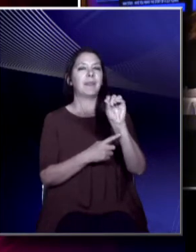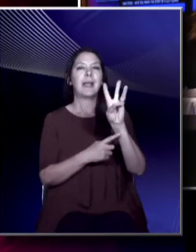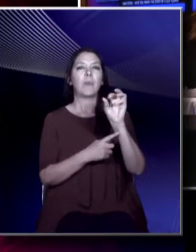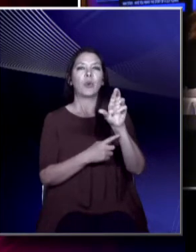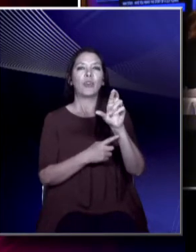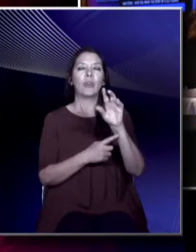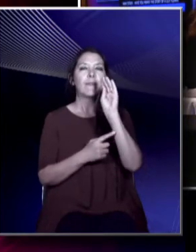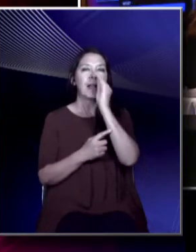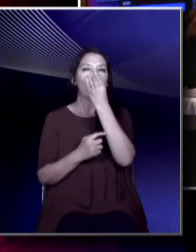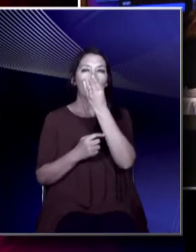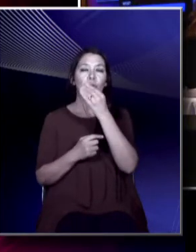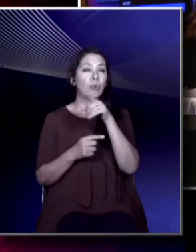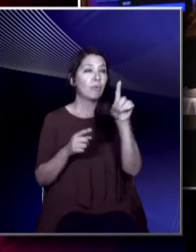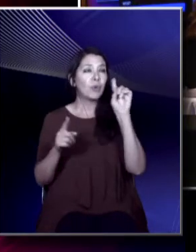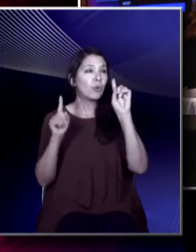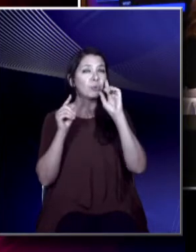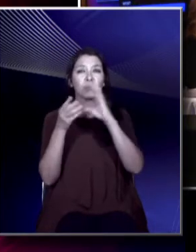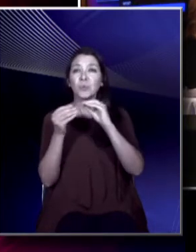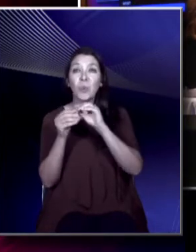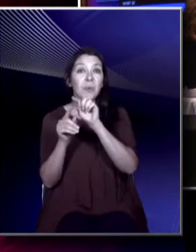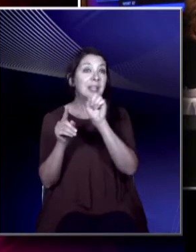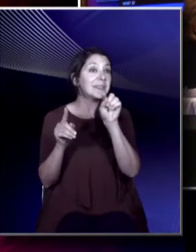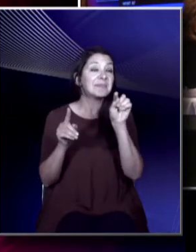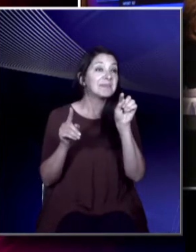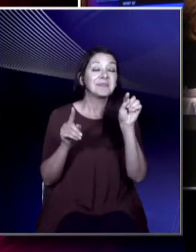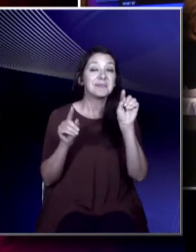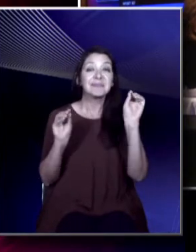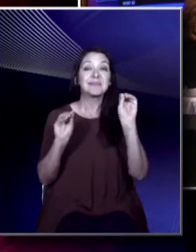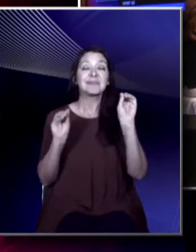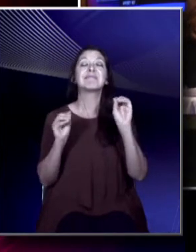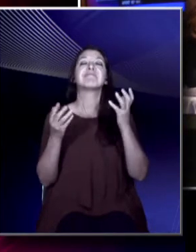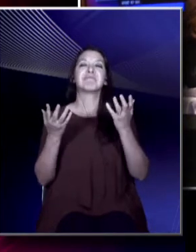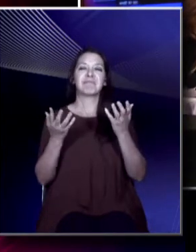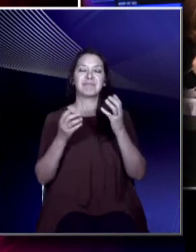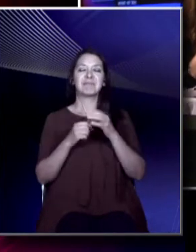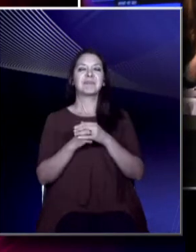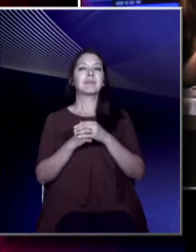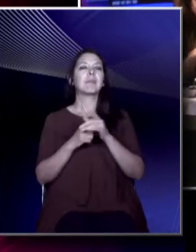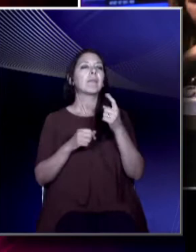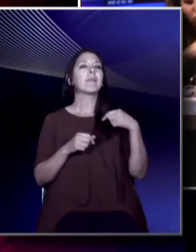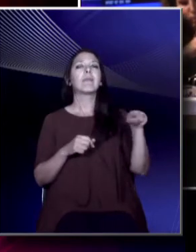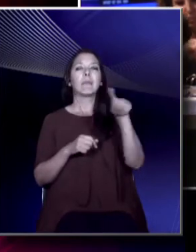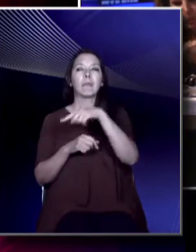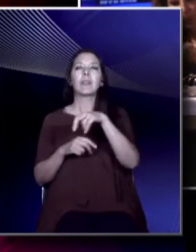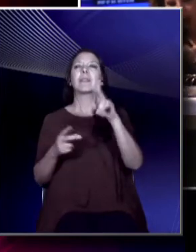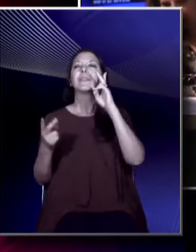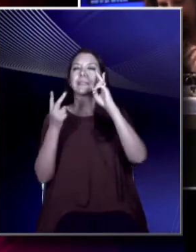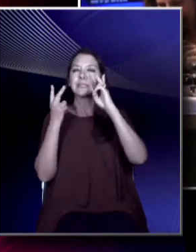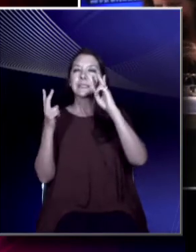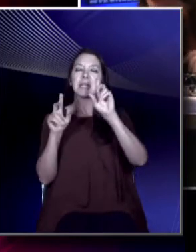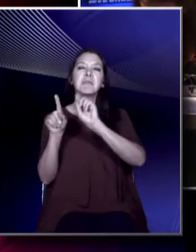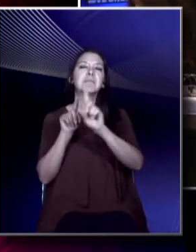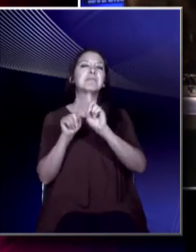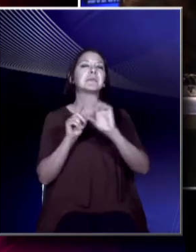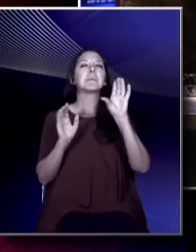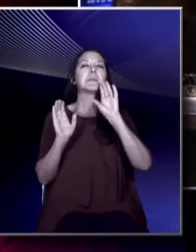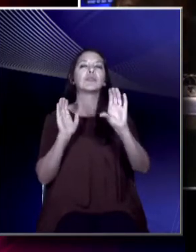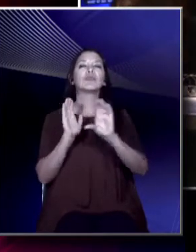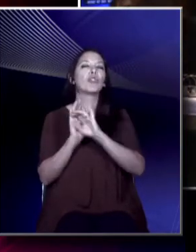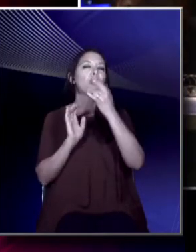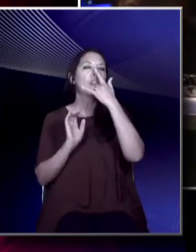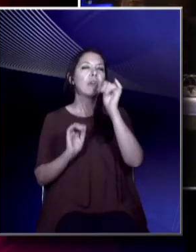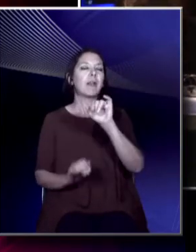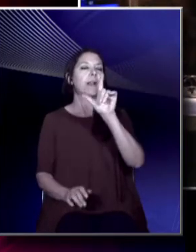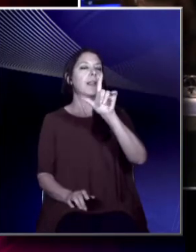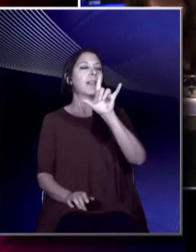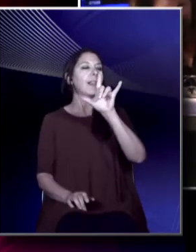Anyone? No? Okay. Many of us have seen pictures of the lily flower,